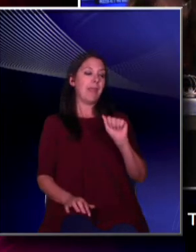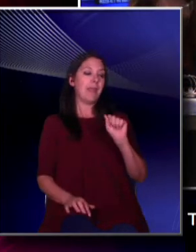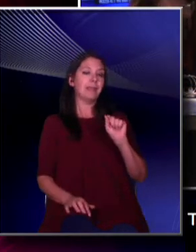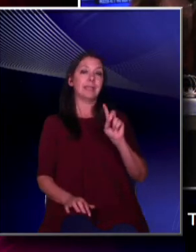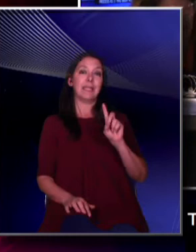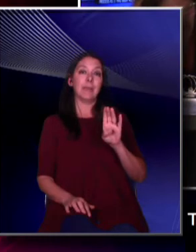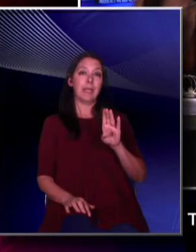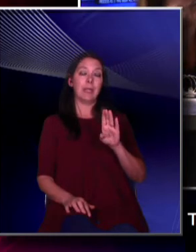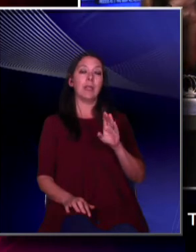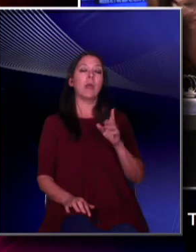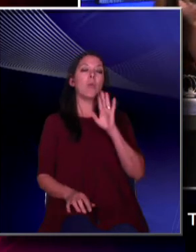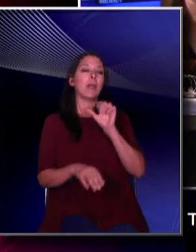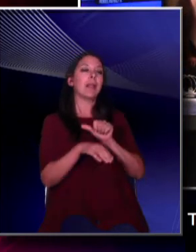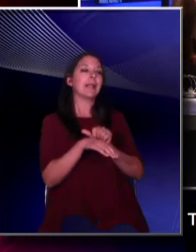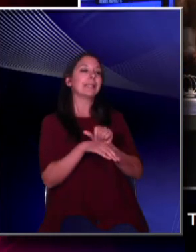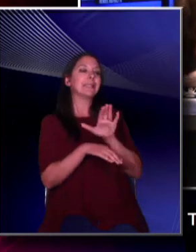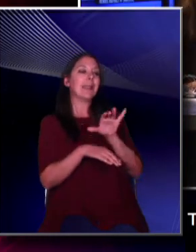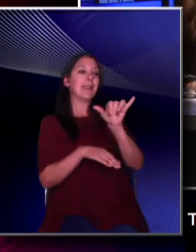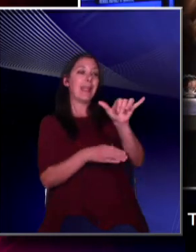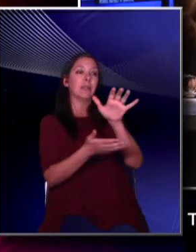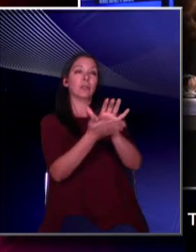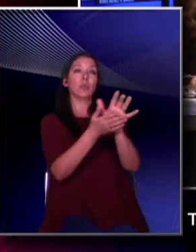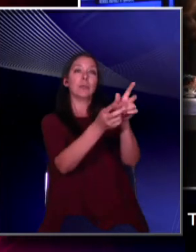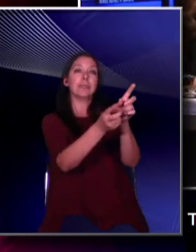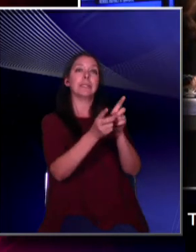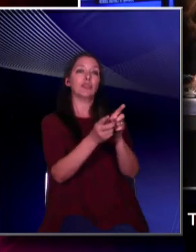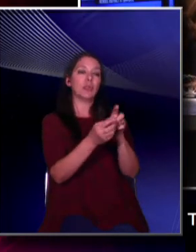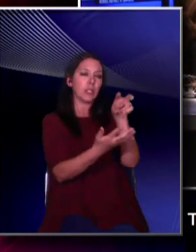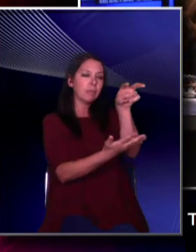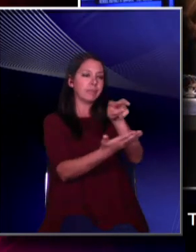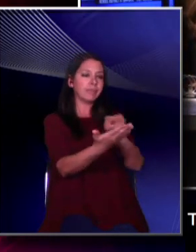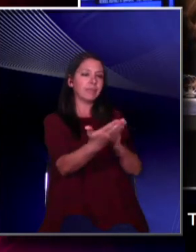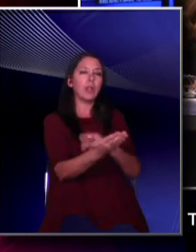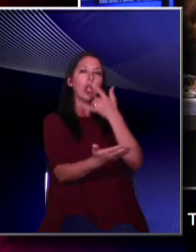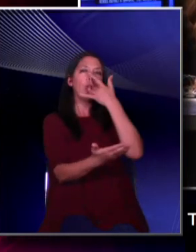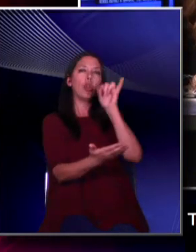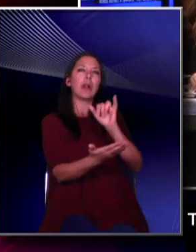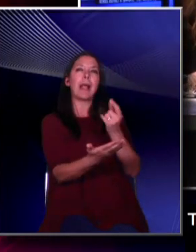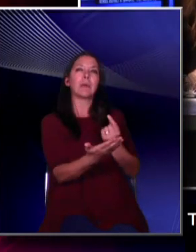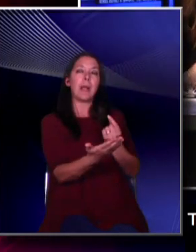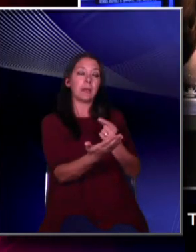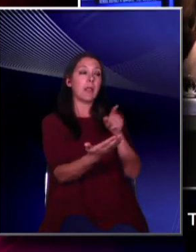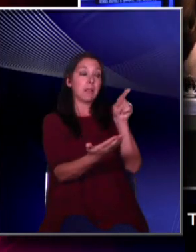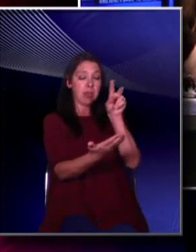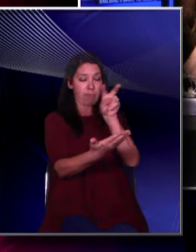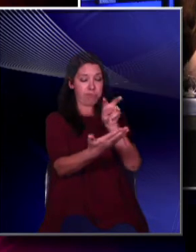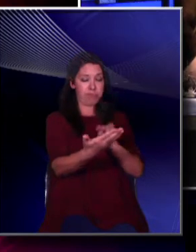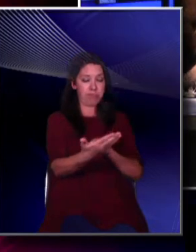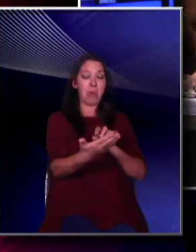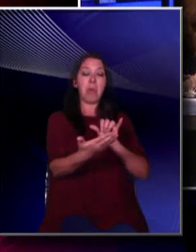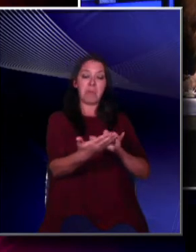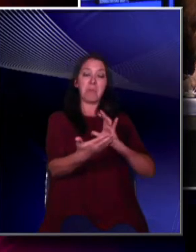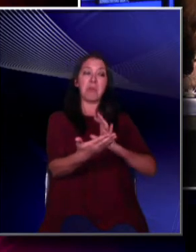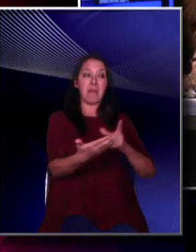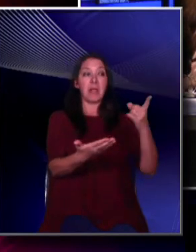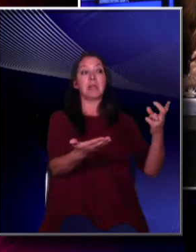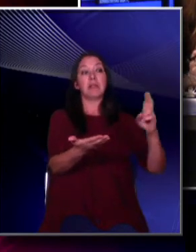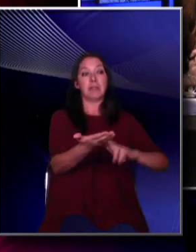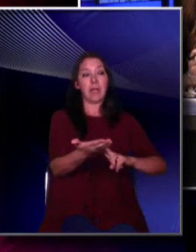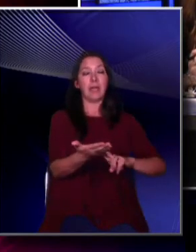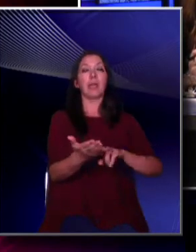a template. They review it, their administrators sign it, their attorneys sign